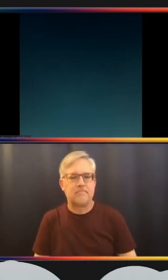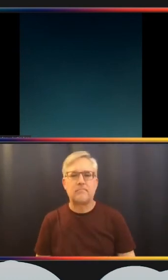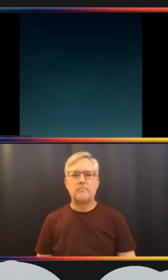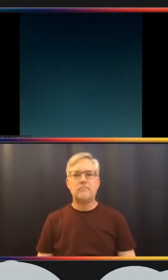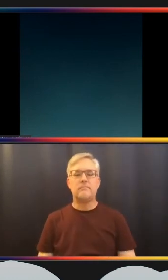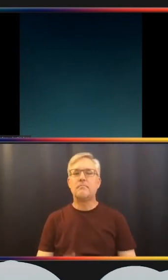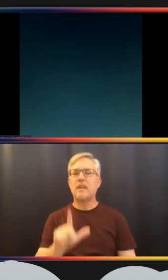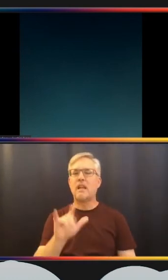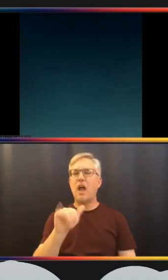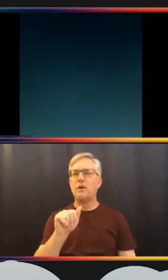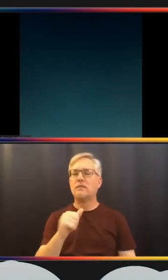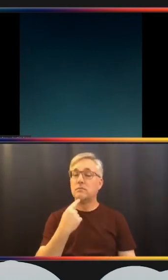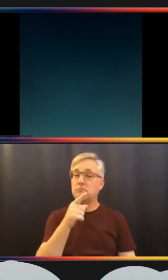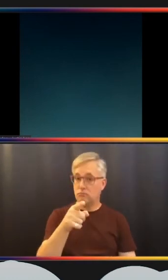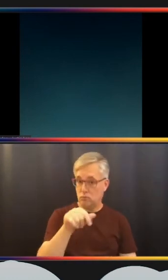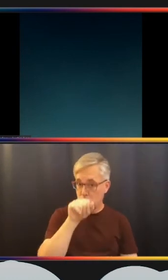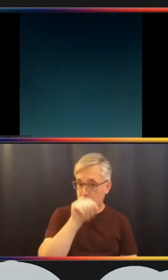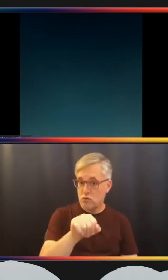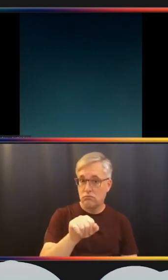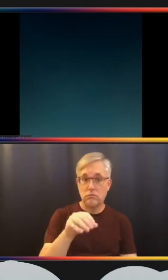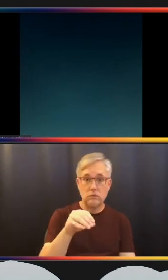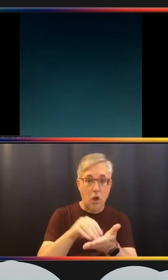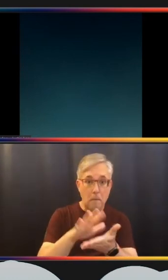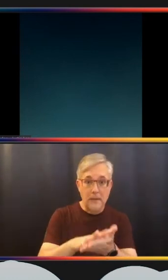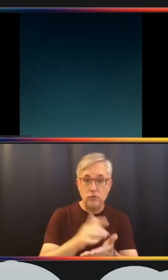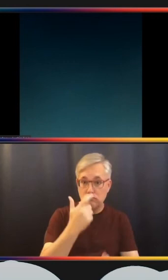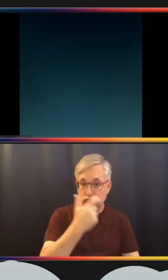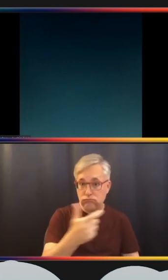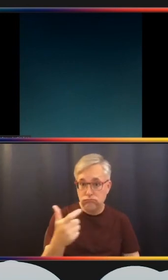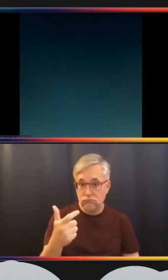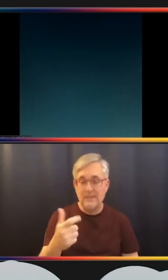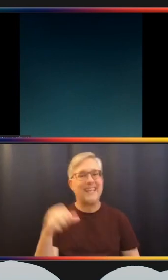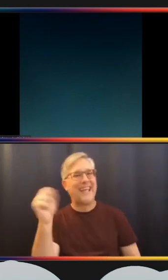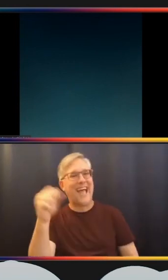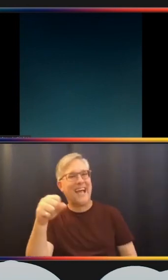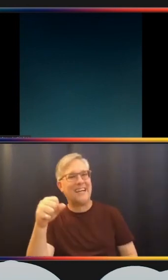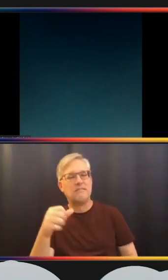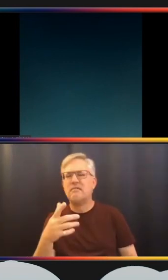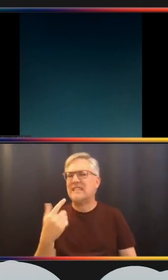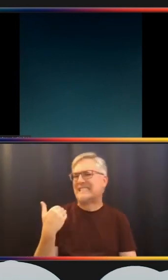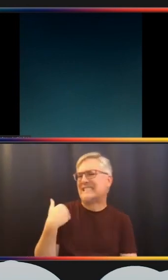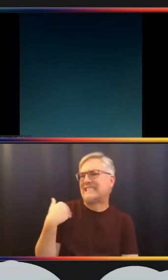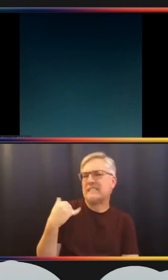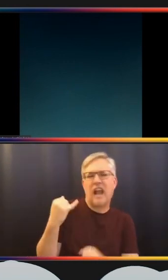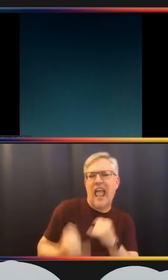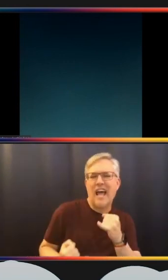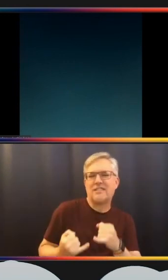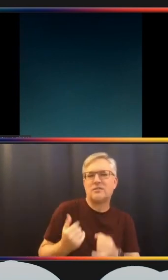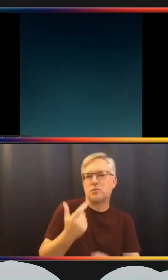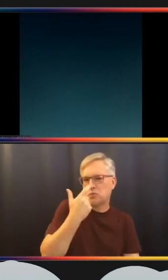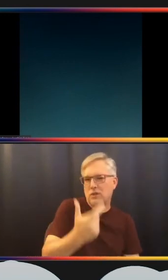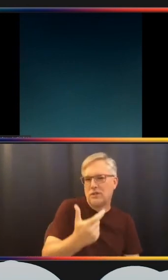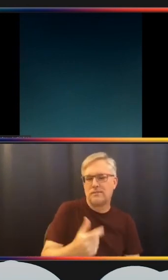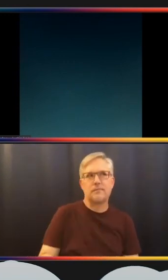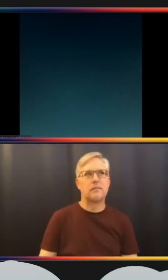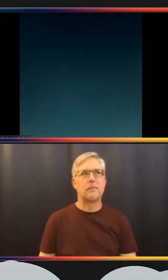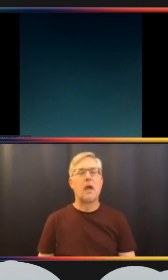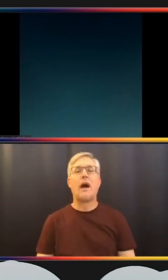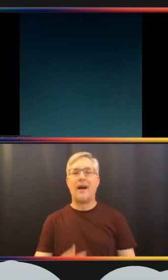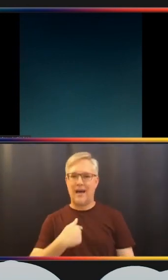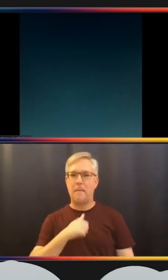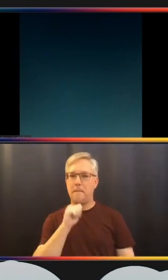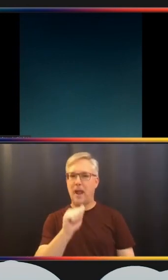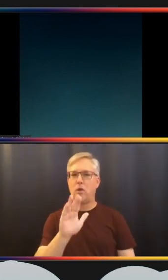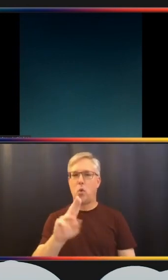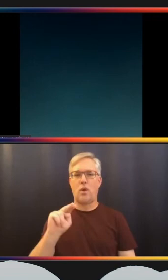watching, what is it, documentaries and stuff. What was the last that you've watched? I Am Not Your Negro